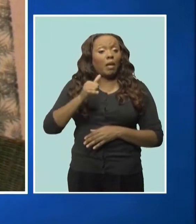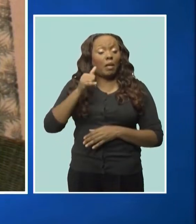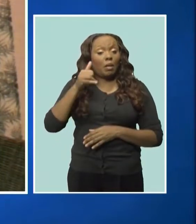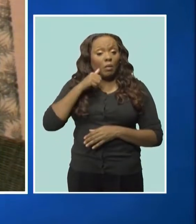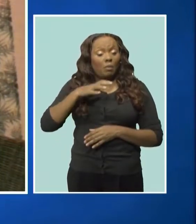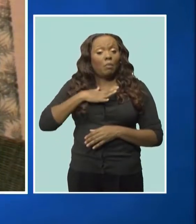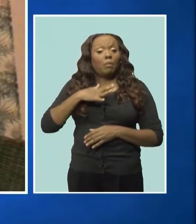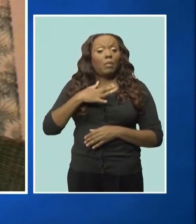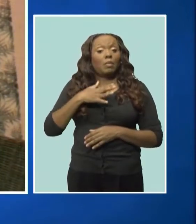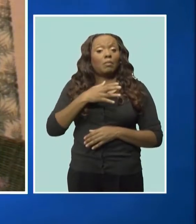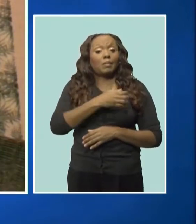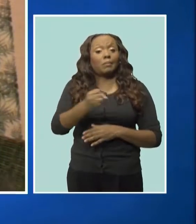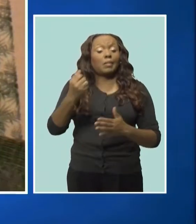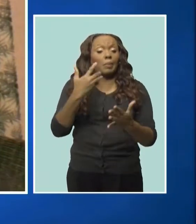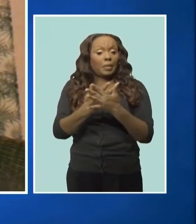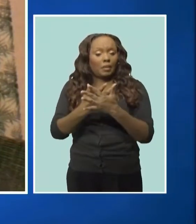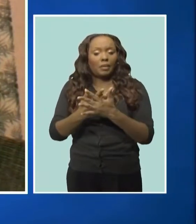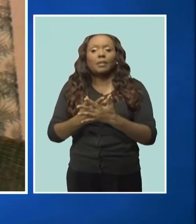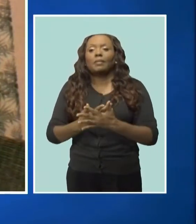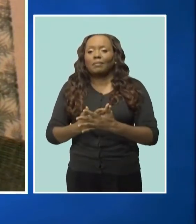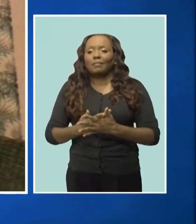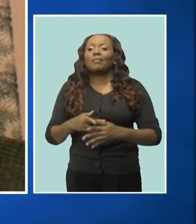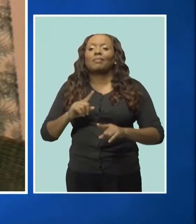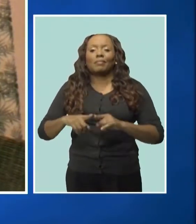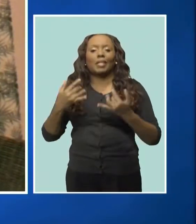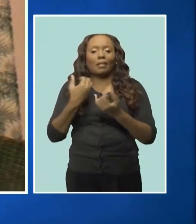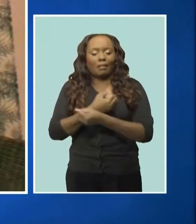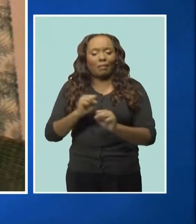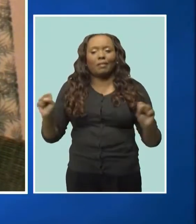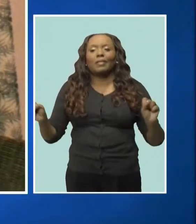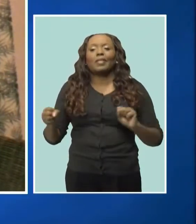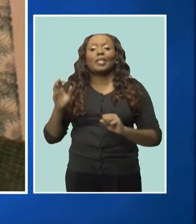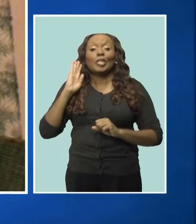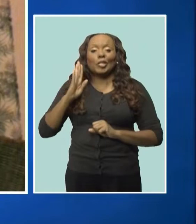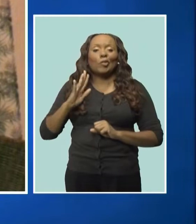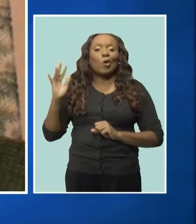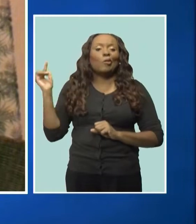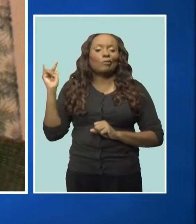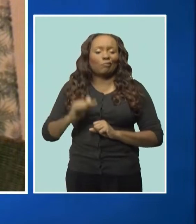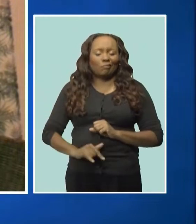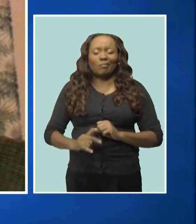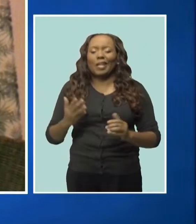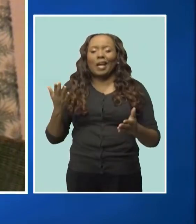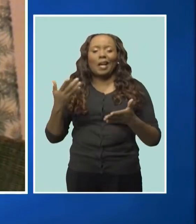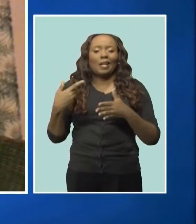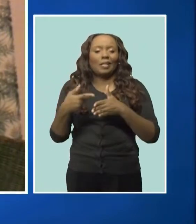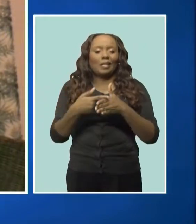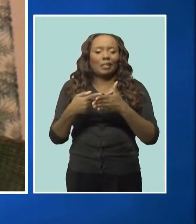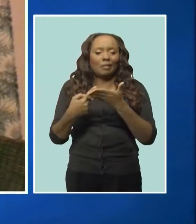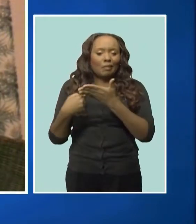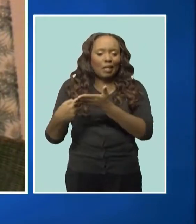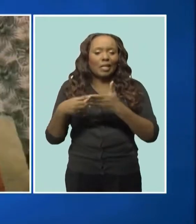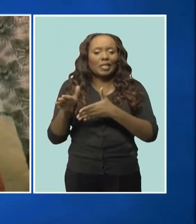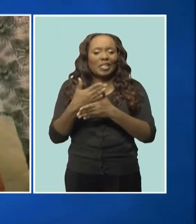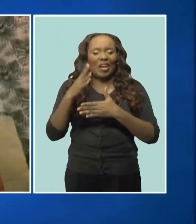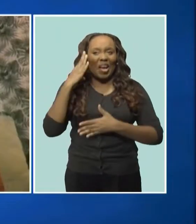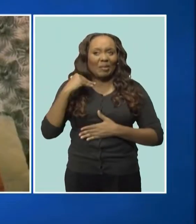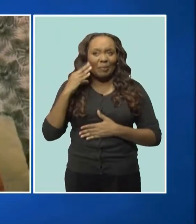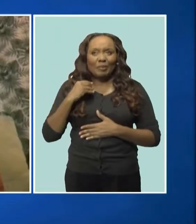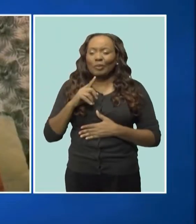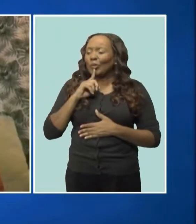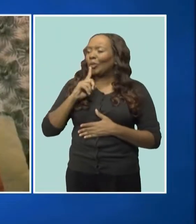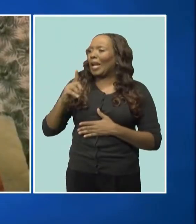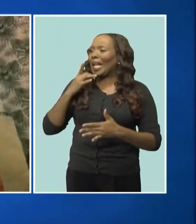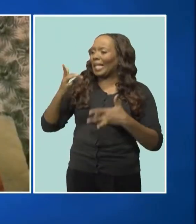on Ireland as well, and we'll be having a special discussion with her to talk about her life experiences and her contributions as well. It truly sounds